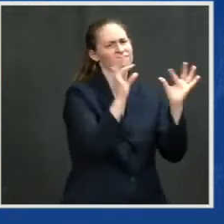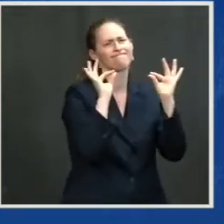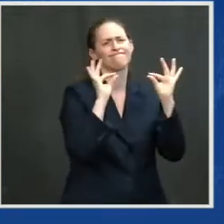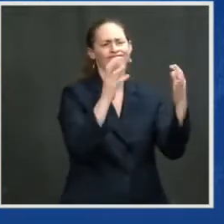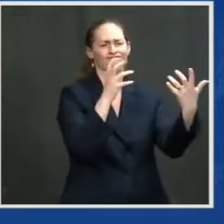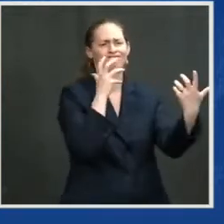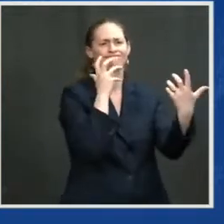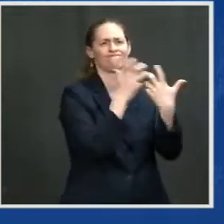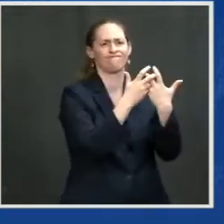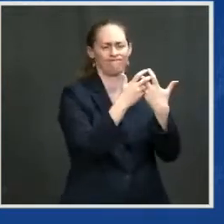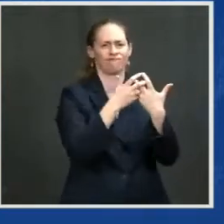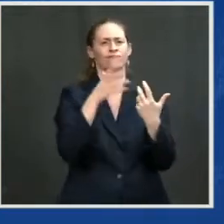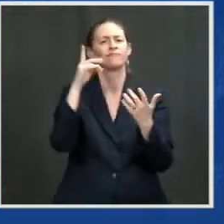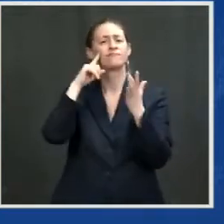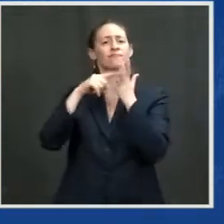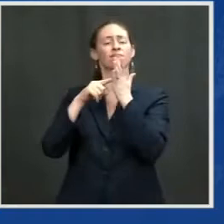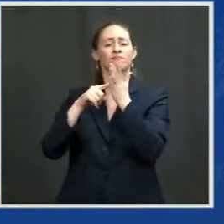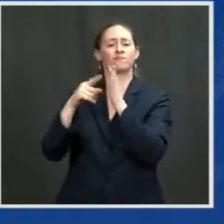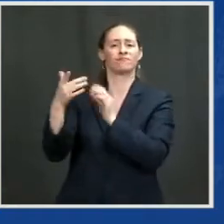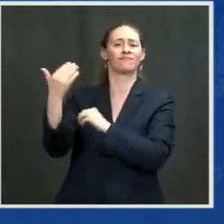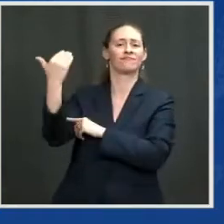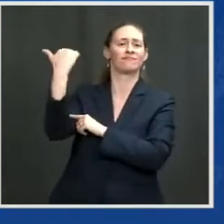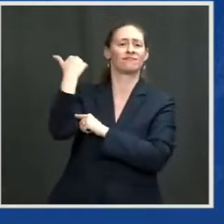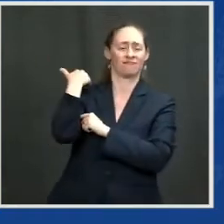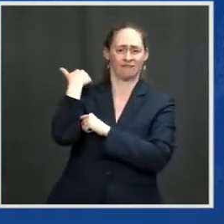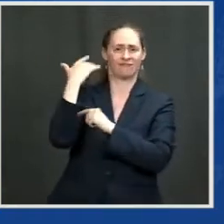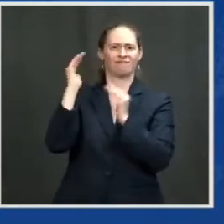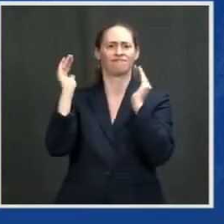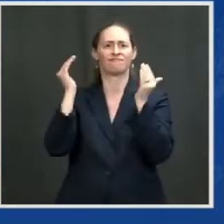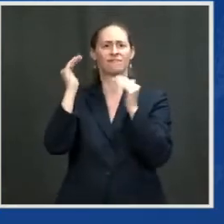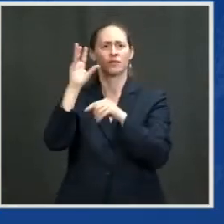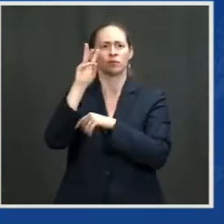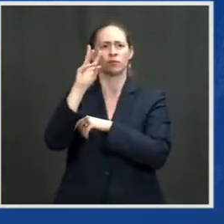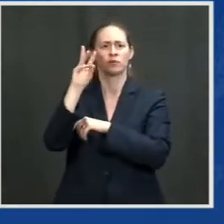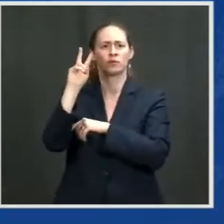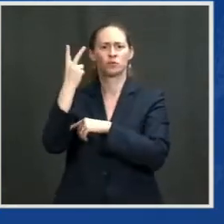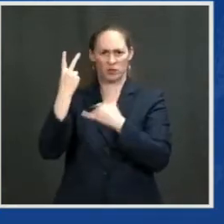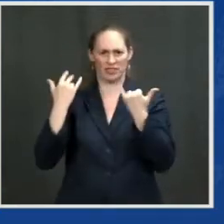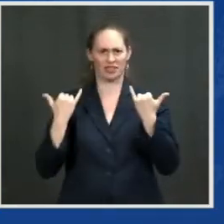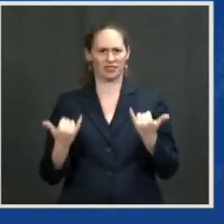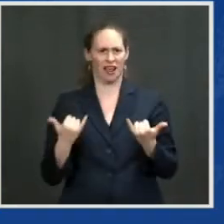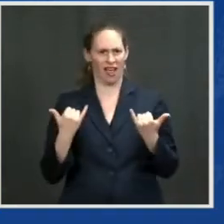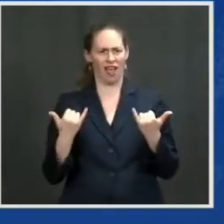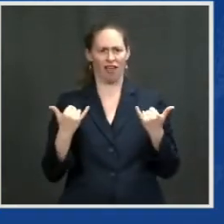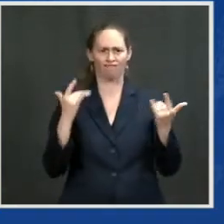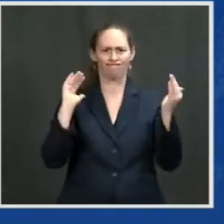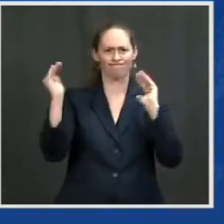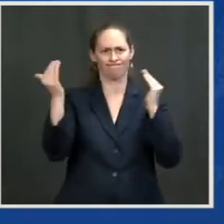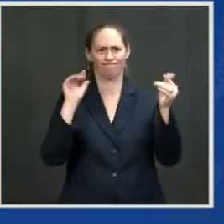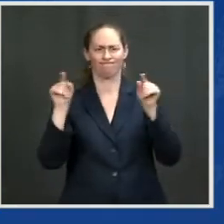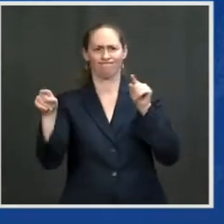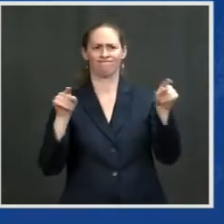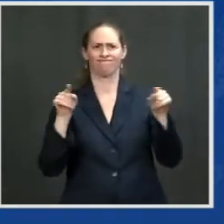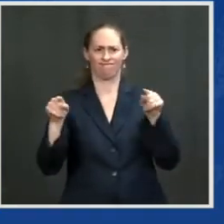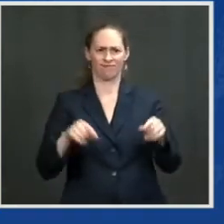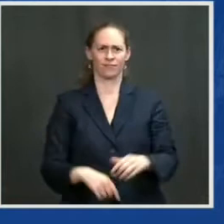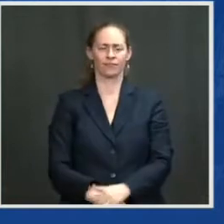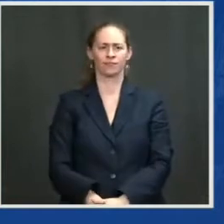billion each year, hundreds of thousands of jobs. We're going to put a lot of folks to work. And by the way, how many of you are